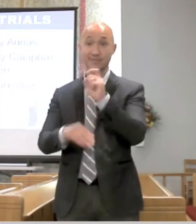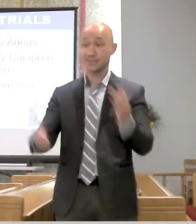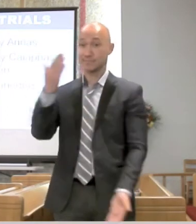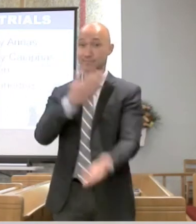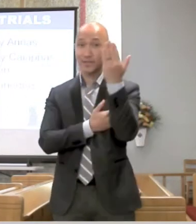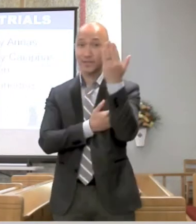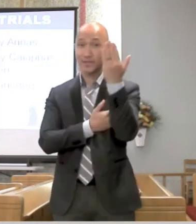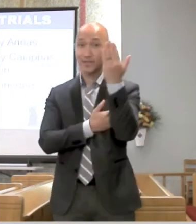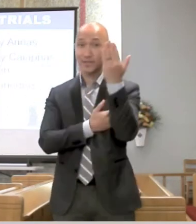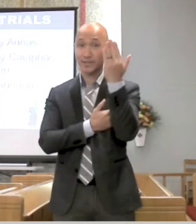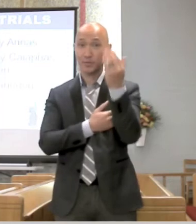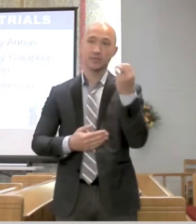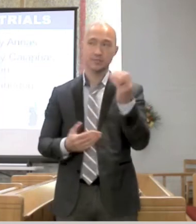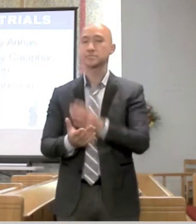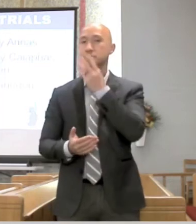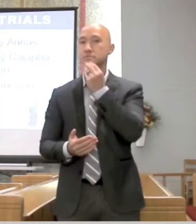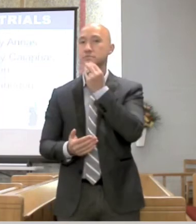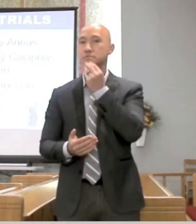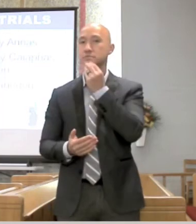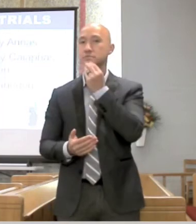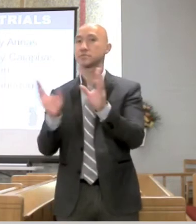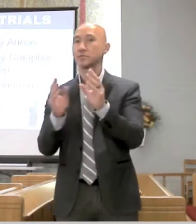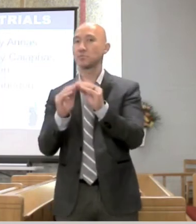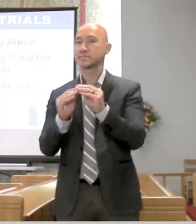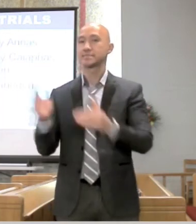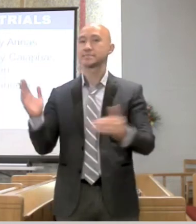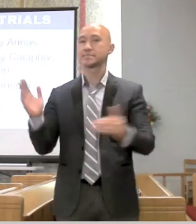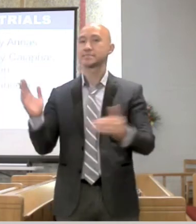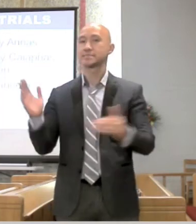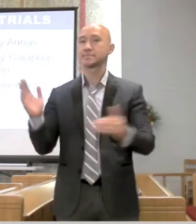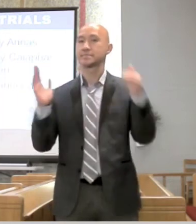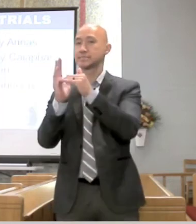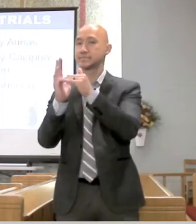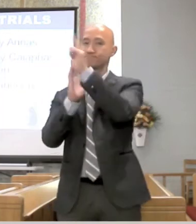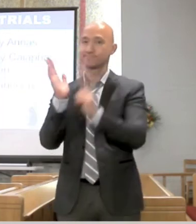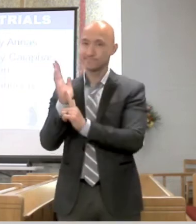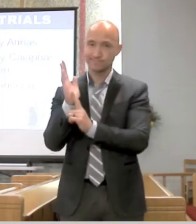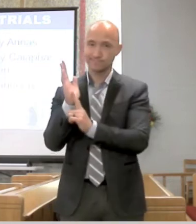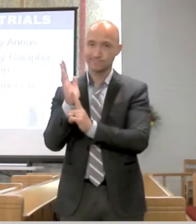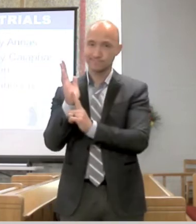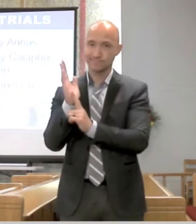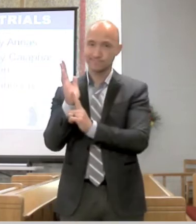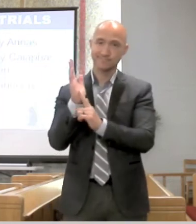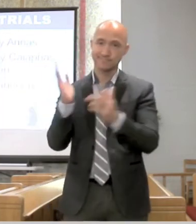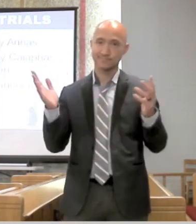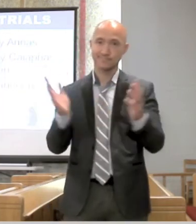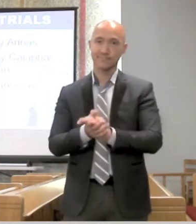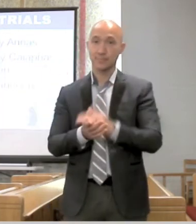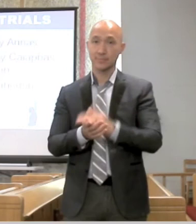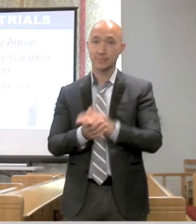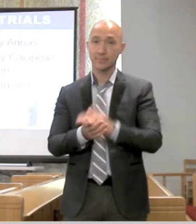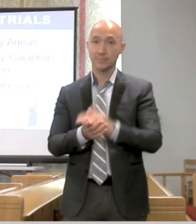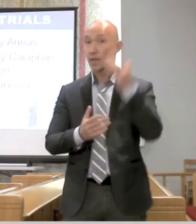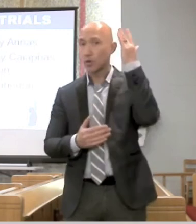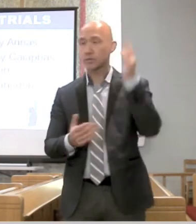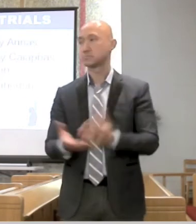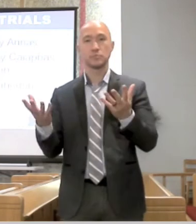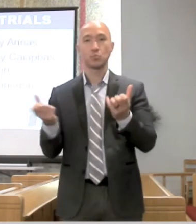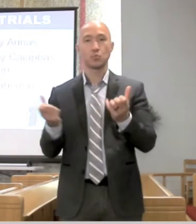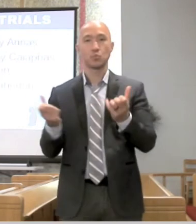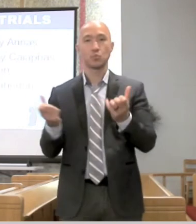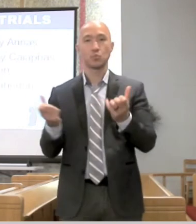condemn you. So there's no due process. They use false witnesses to try to condemn you. Basically, they just want a scapegoat. They just